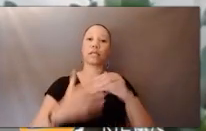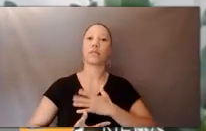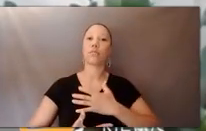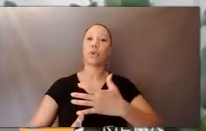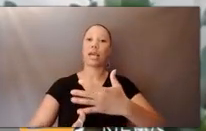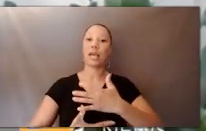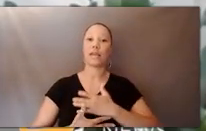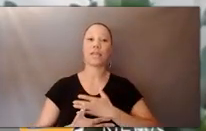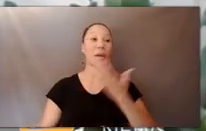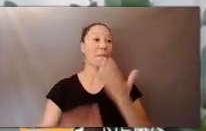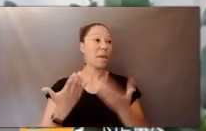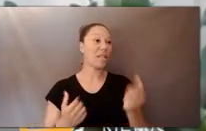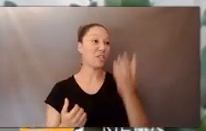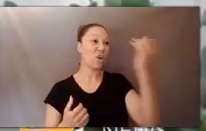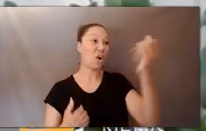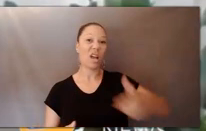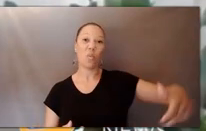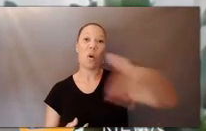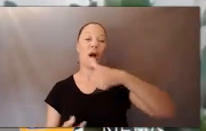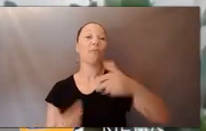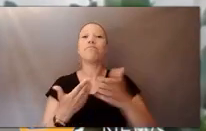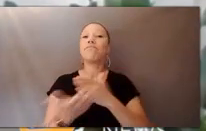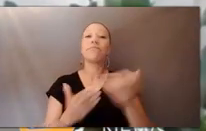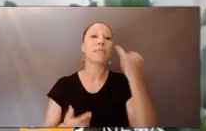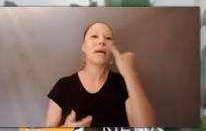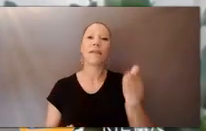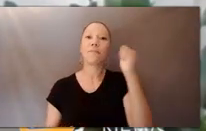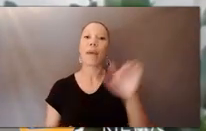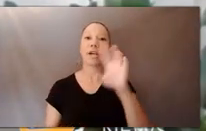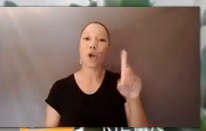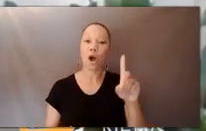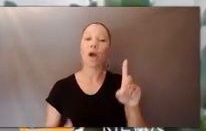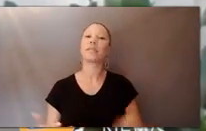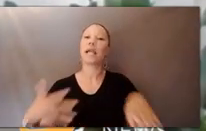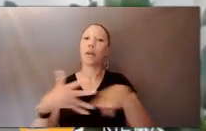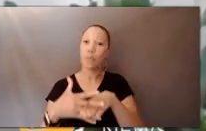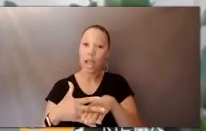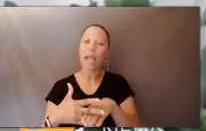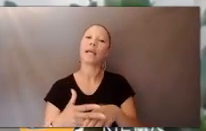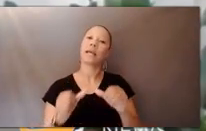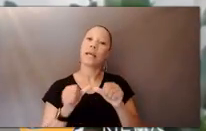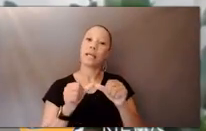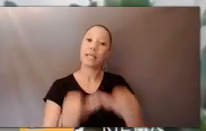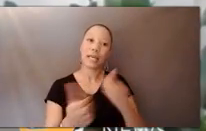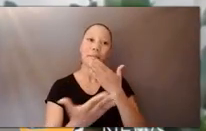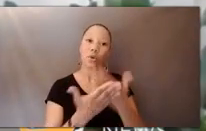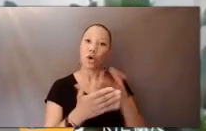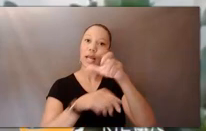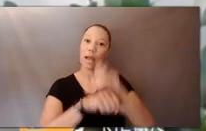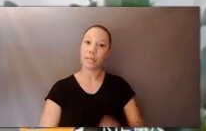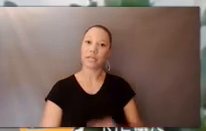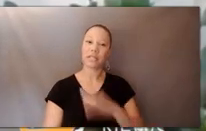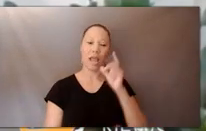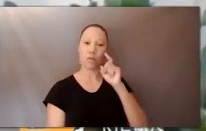that maybe you need to go on a walk, even if it's just in the backyard. But take those breaks, keep those mindful habits going, and just recognize